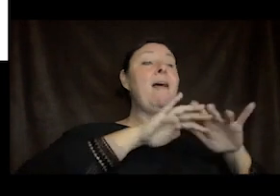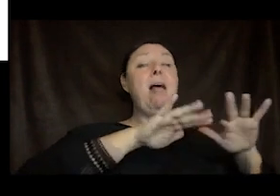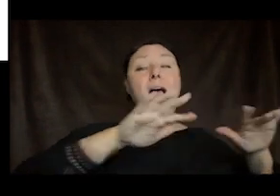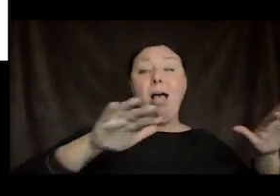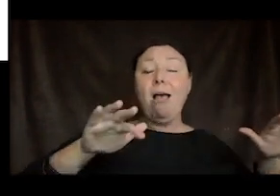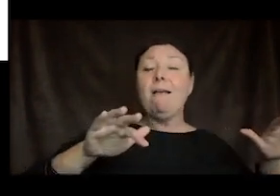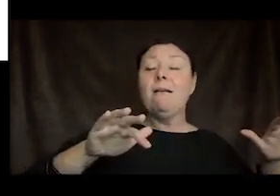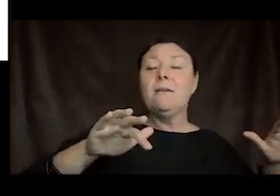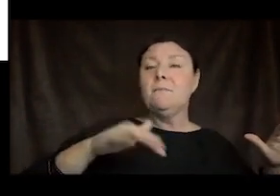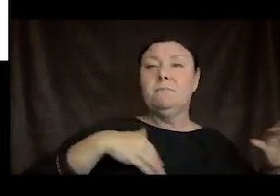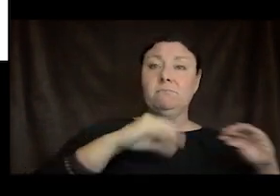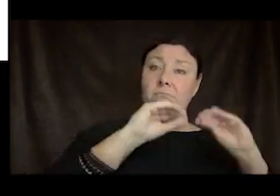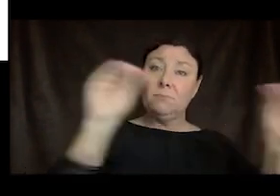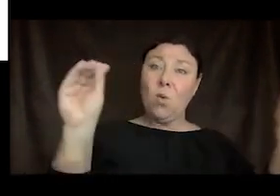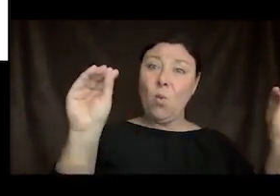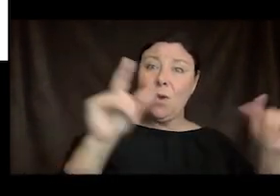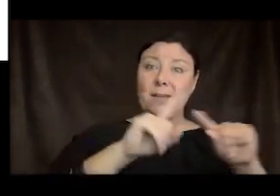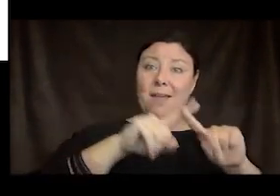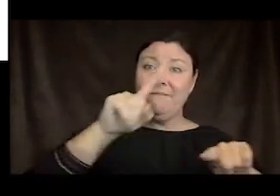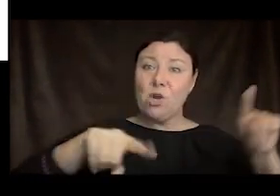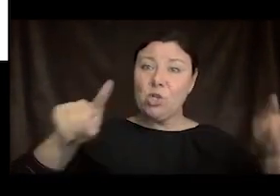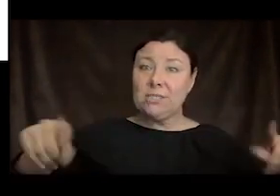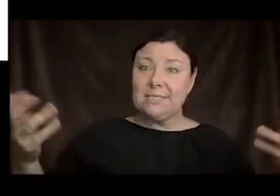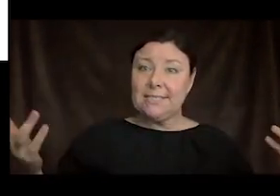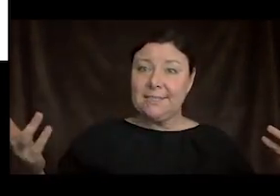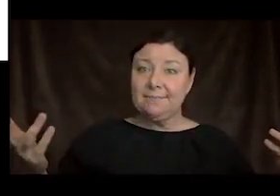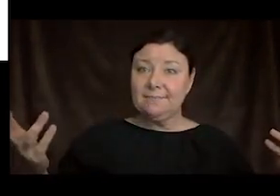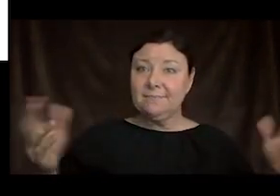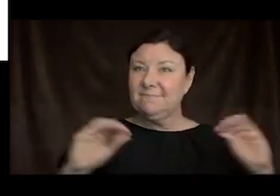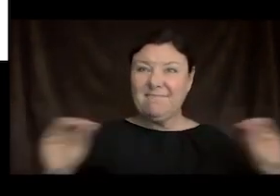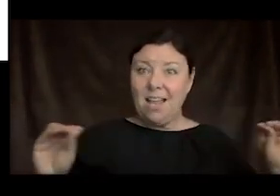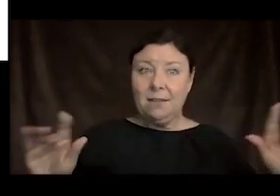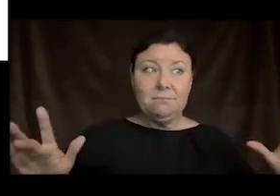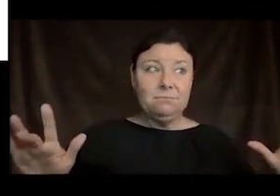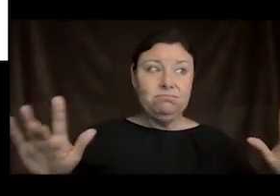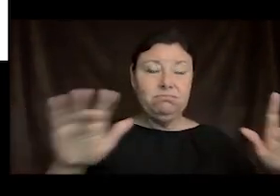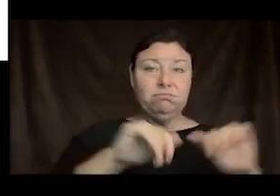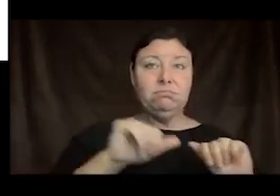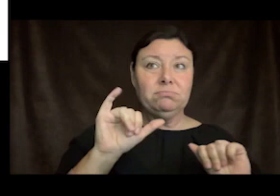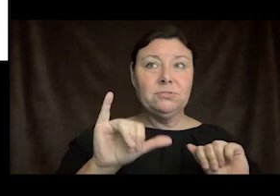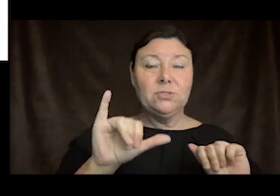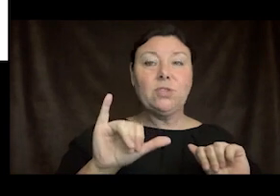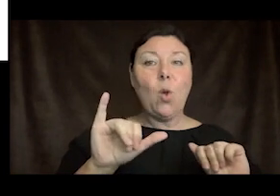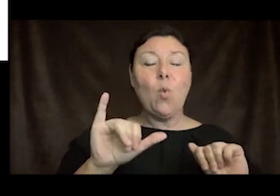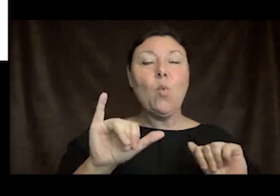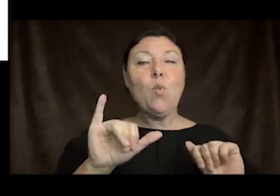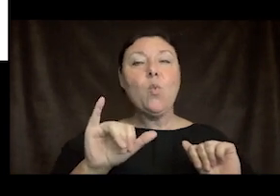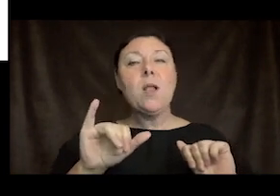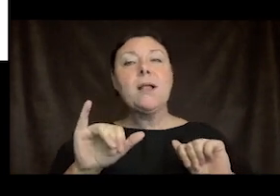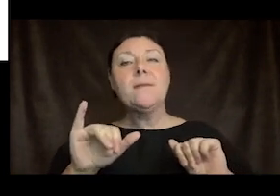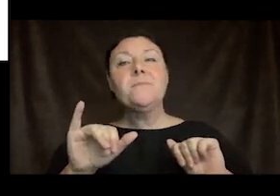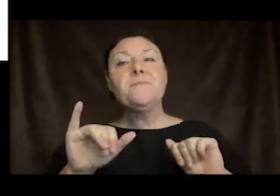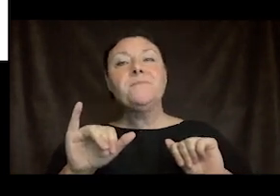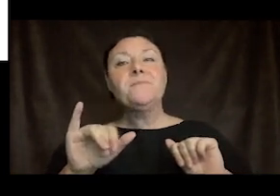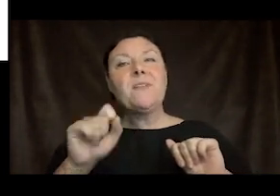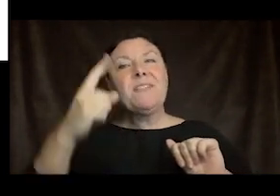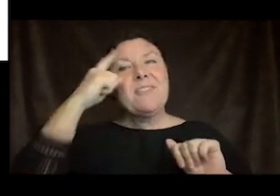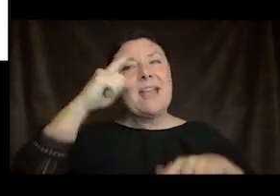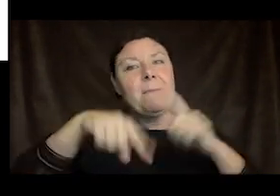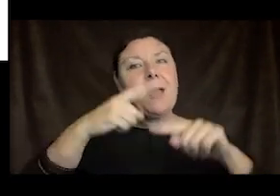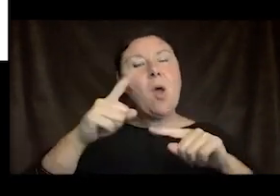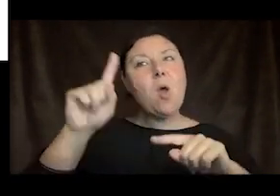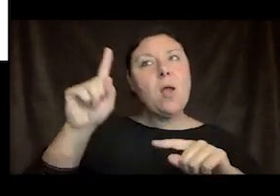those things now, but there were no diverse people around. And so the question is, where will those children have